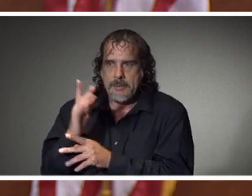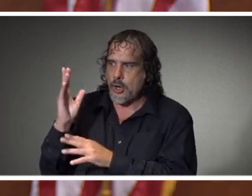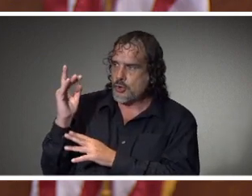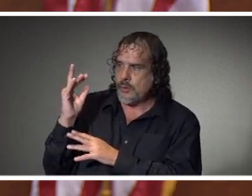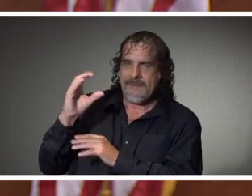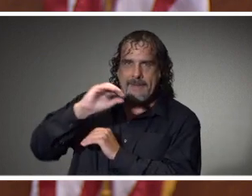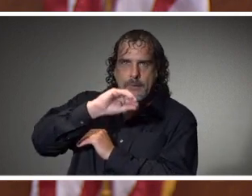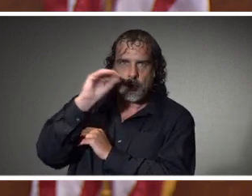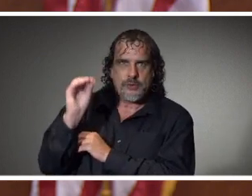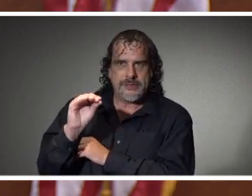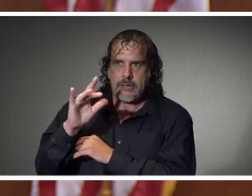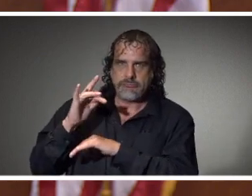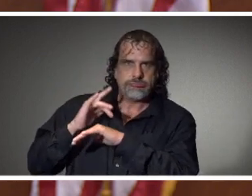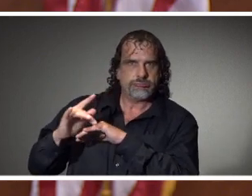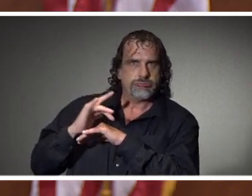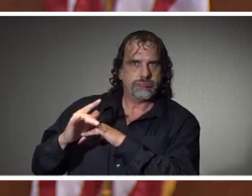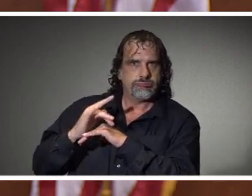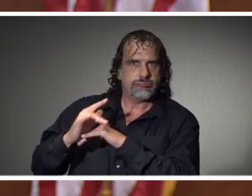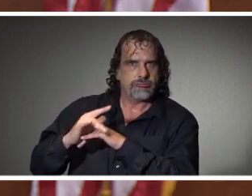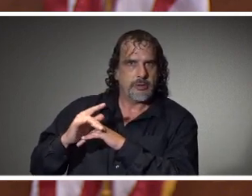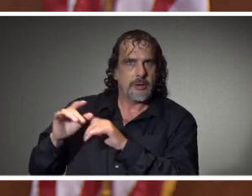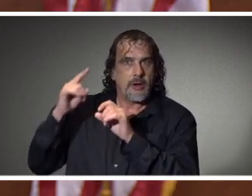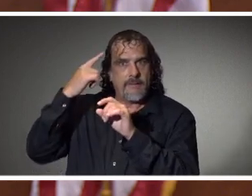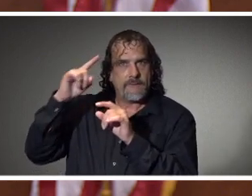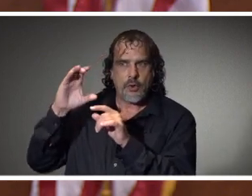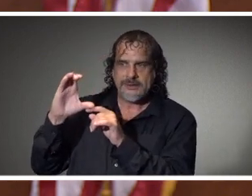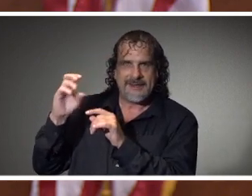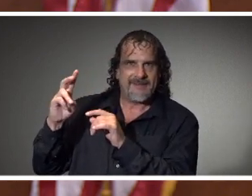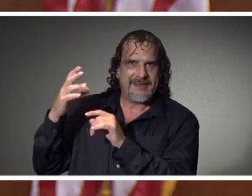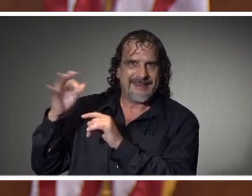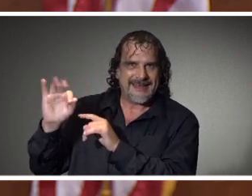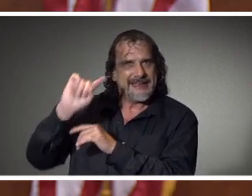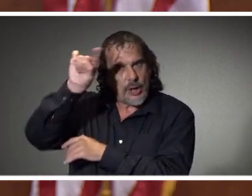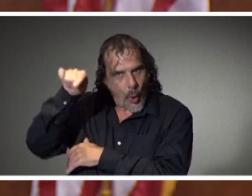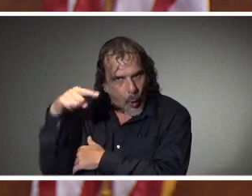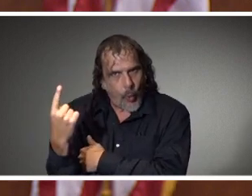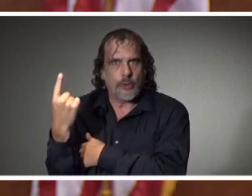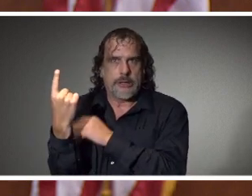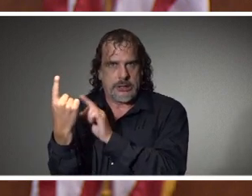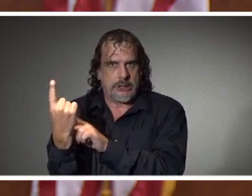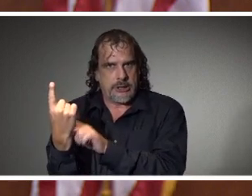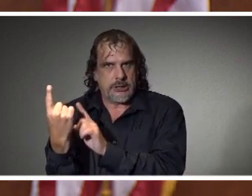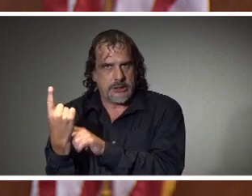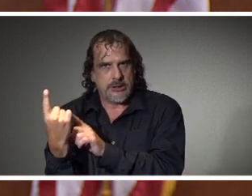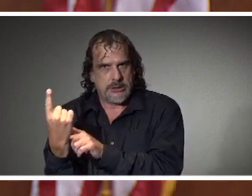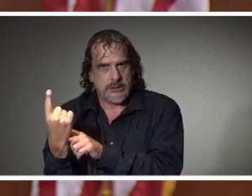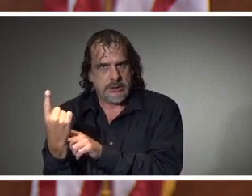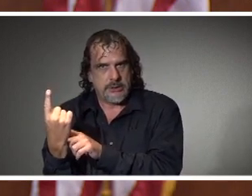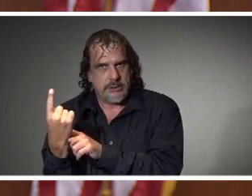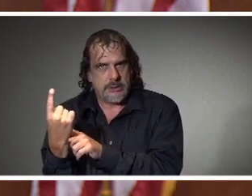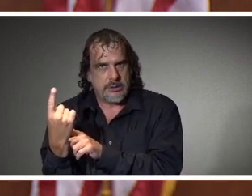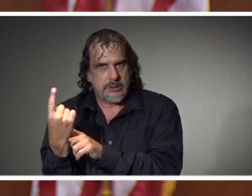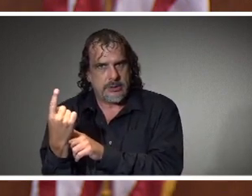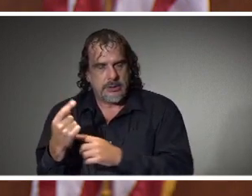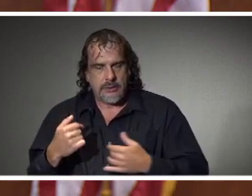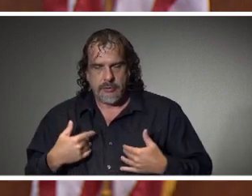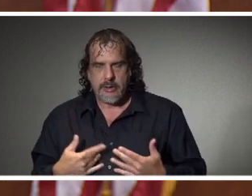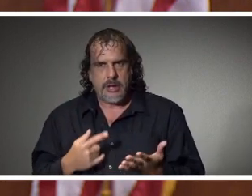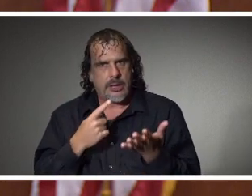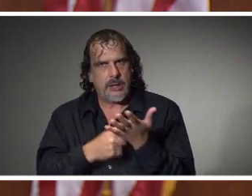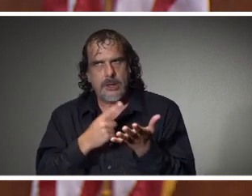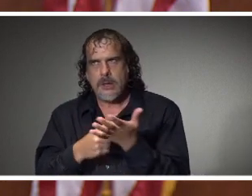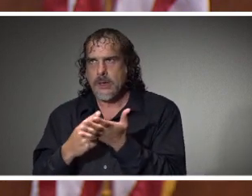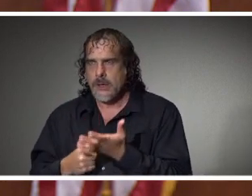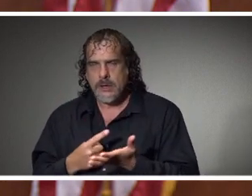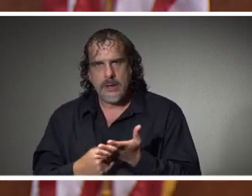25% of their capacity for COVID patients. We've had a lot of conversations